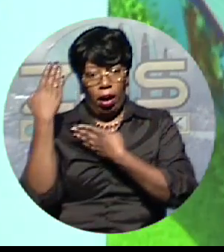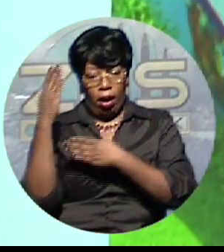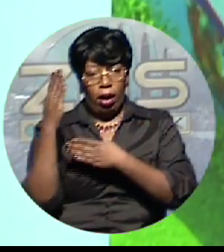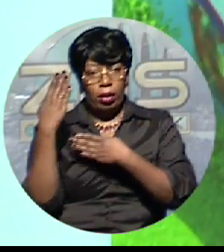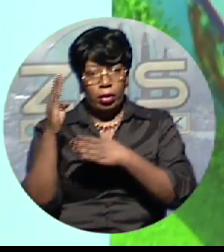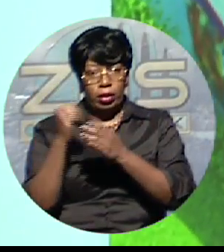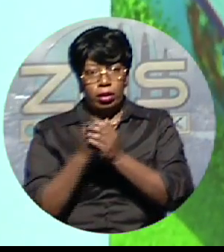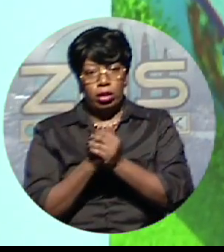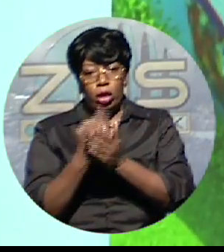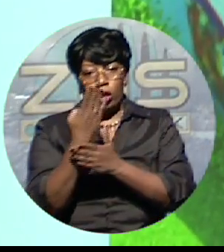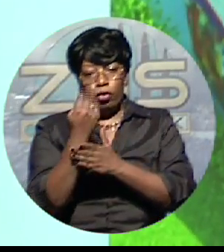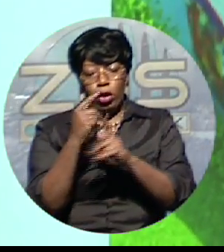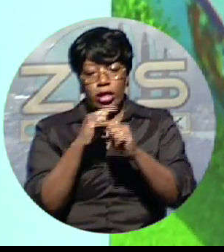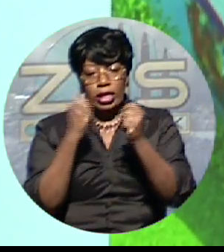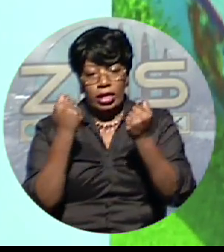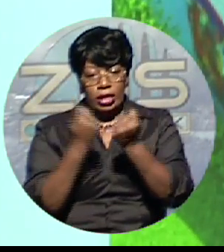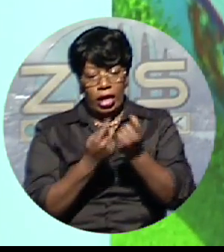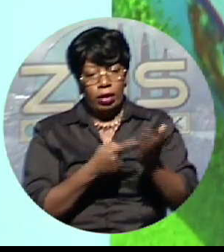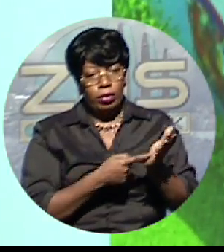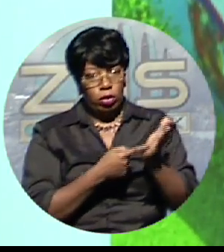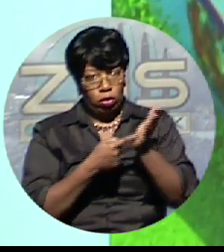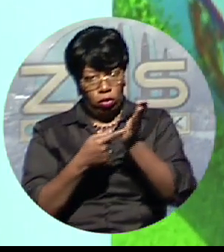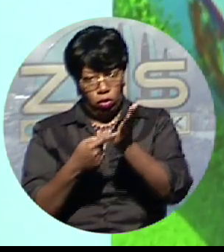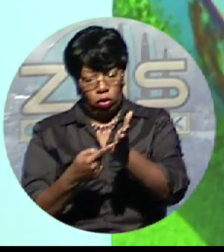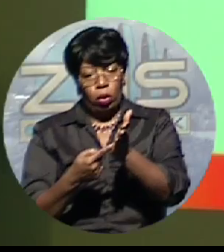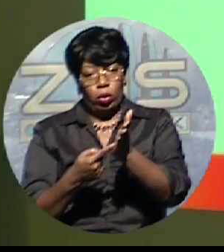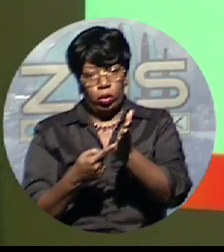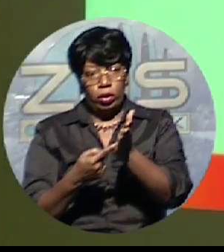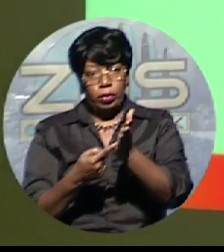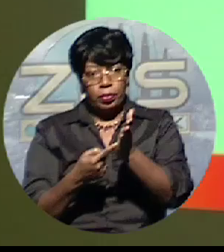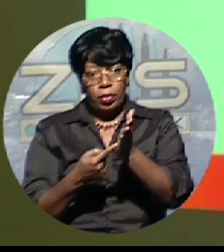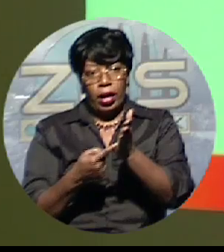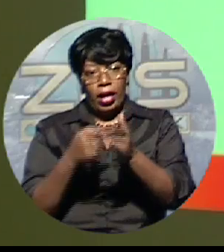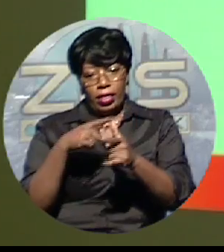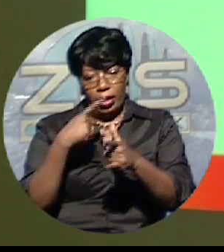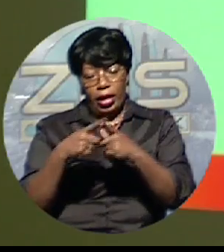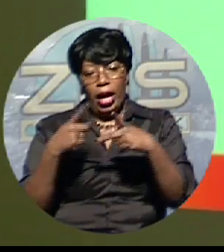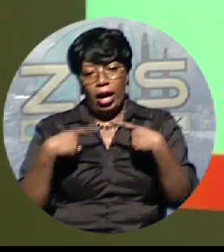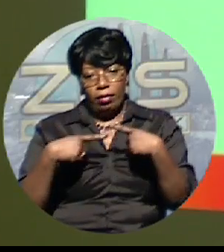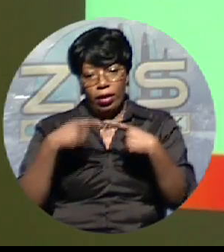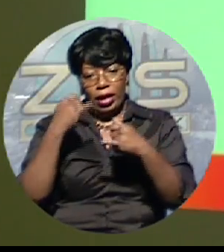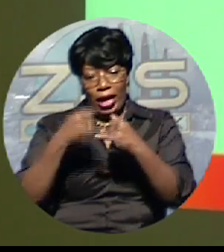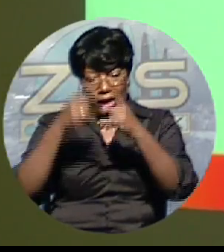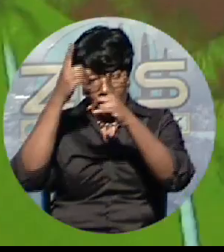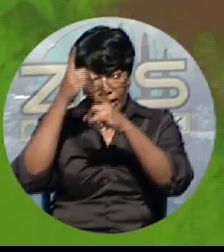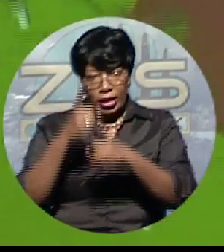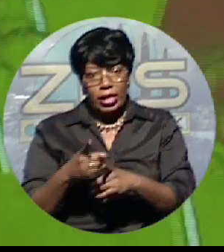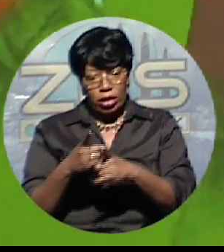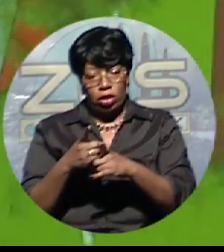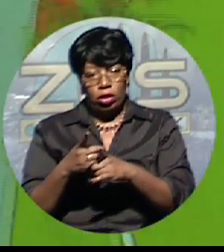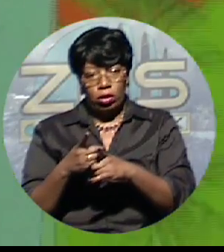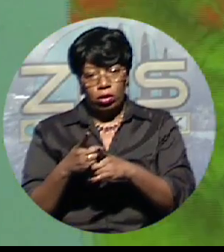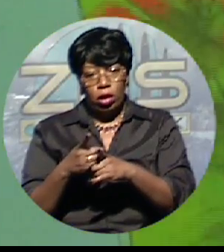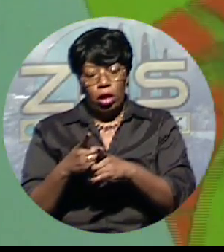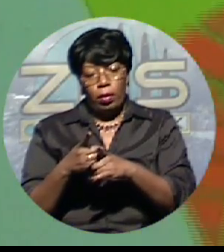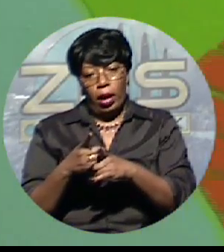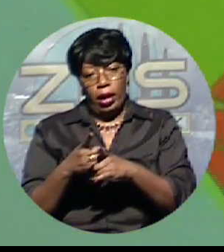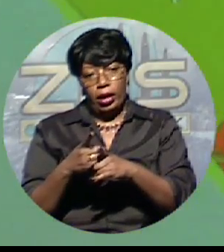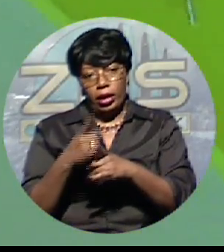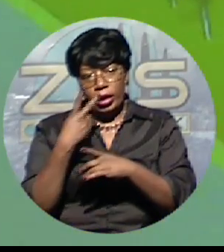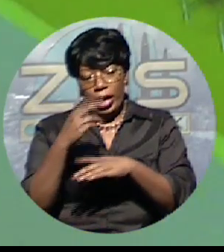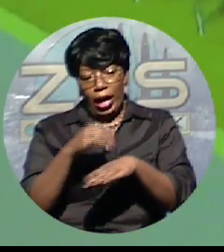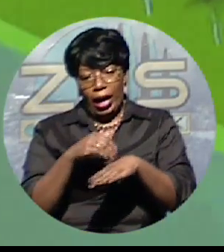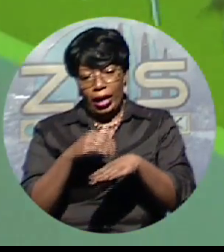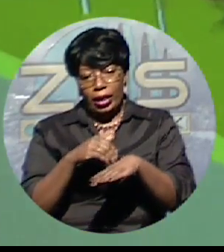pavilion. 4 teams presented designs for feedback, and eventually a final decision will be determined, amalgamating designs by 3 teams at the end of